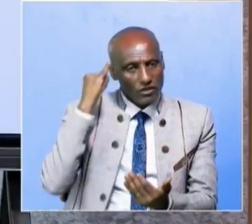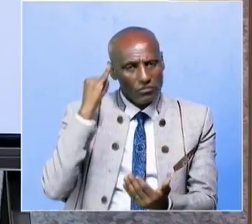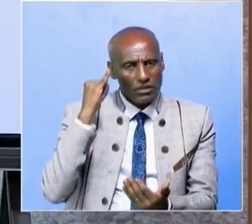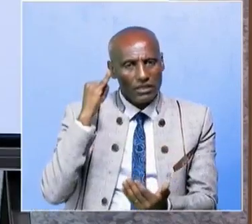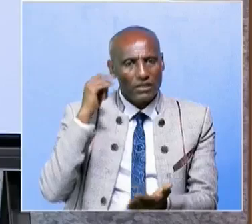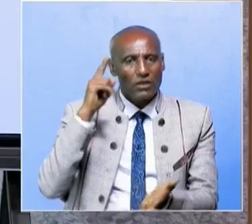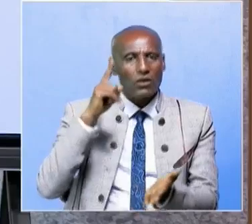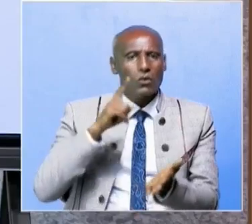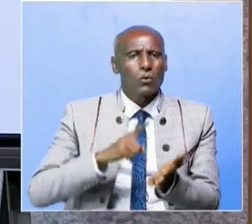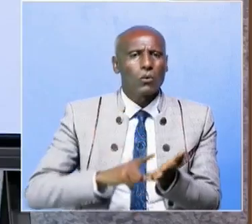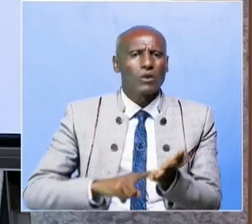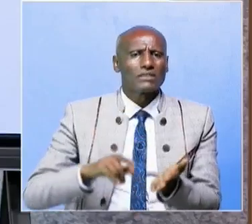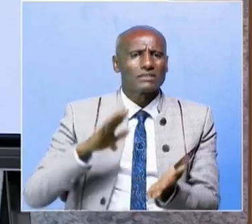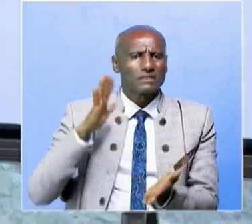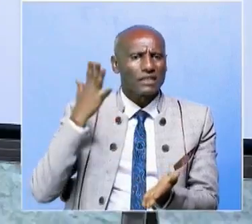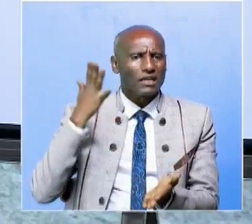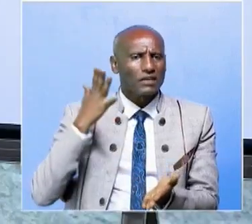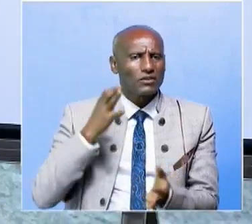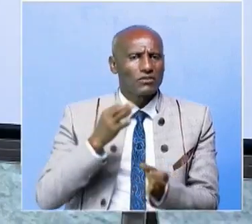expressions?